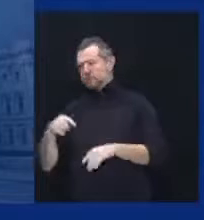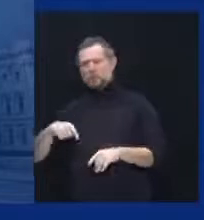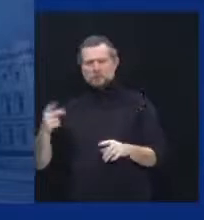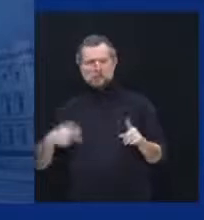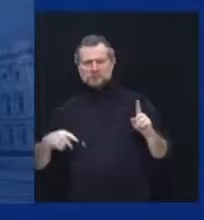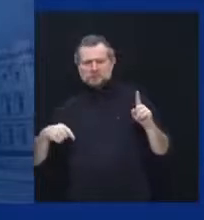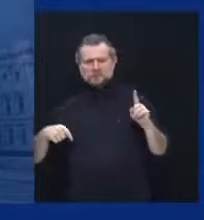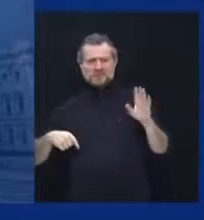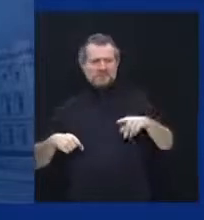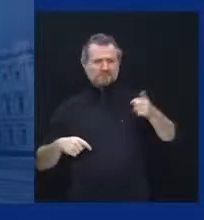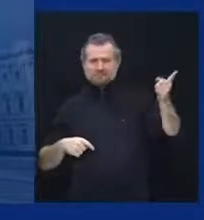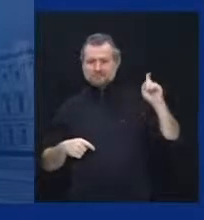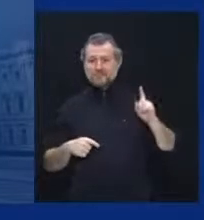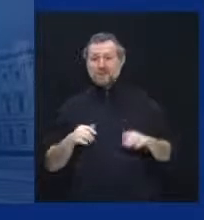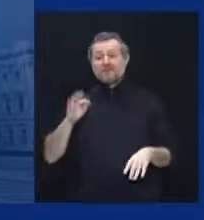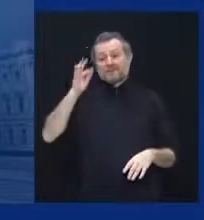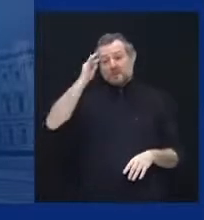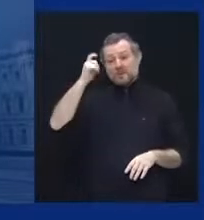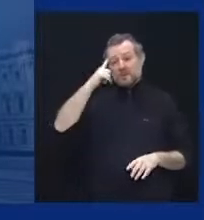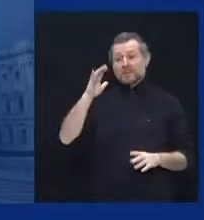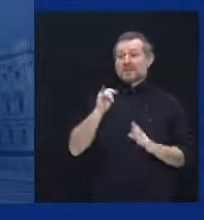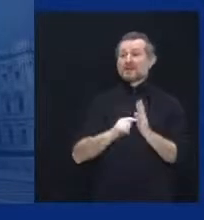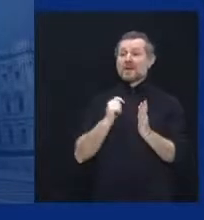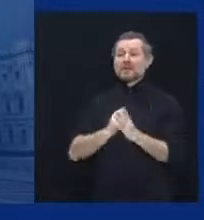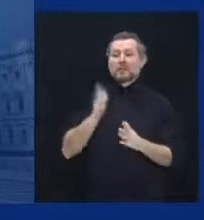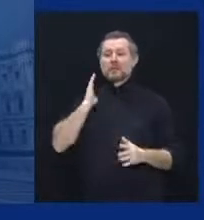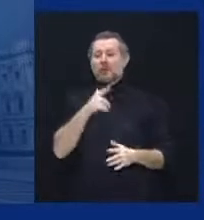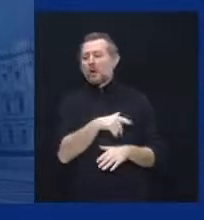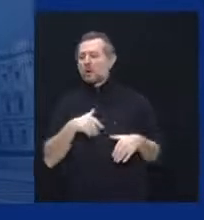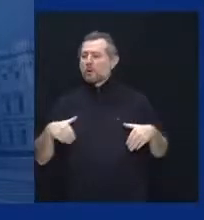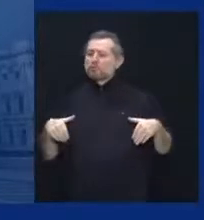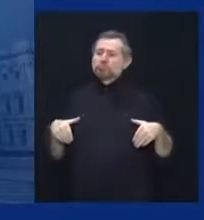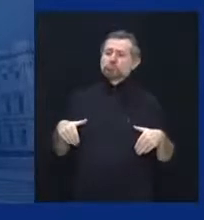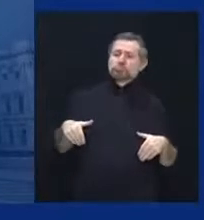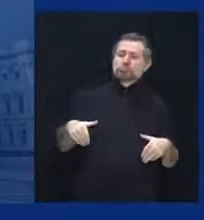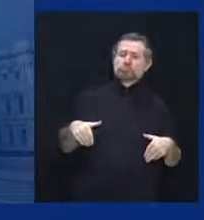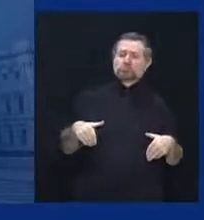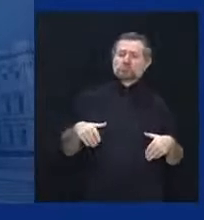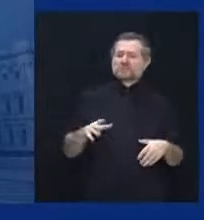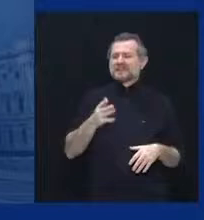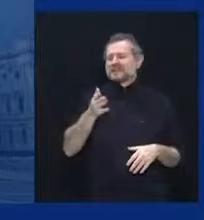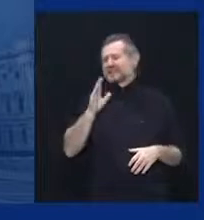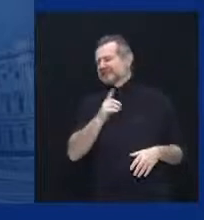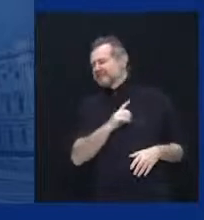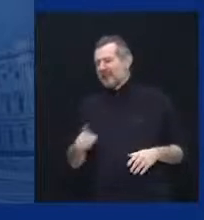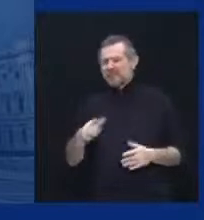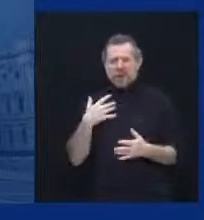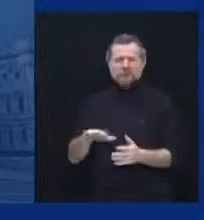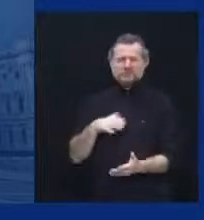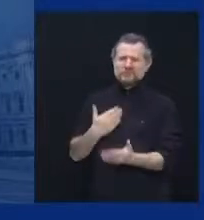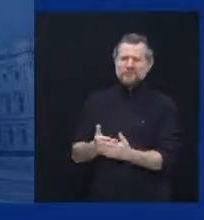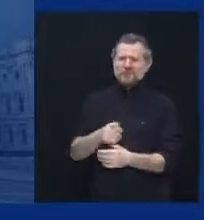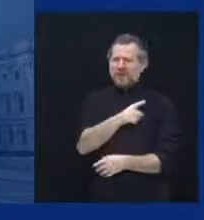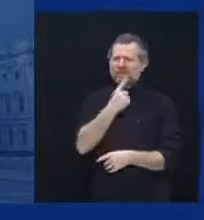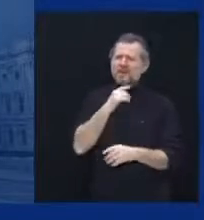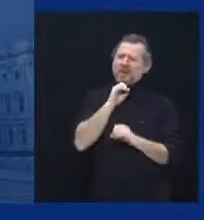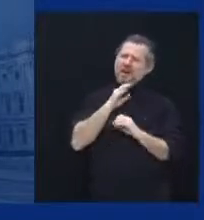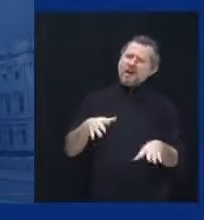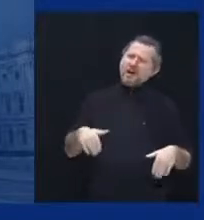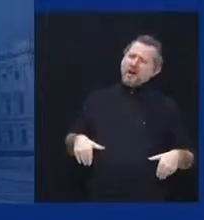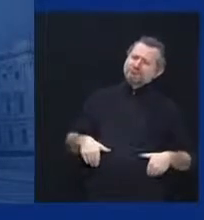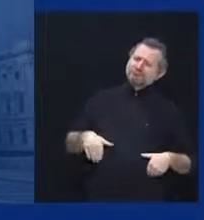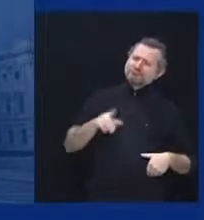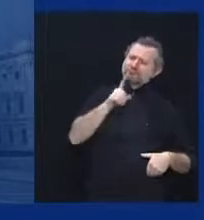by the federal negligence for letting the damn virus come here without telling us. New York lost